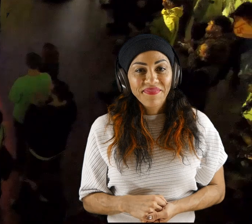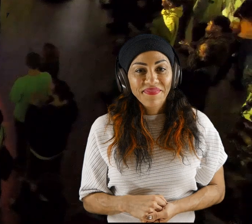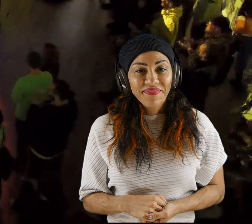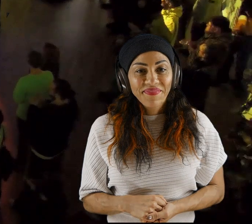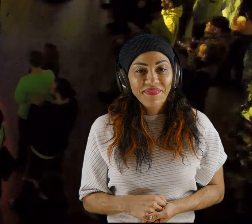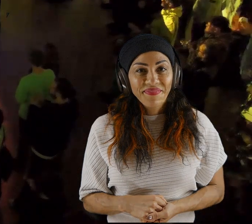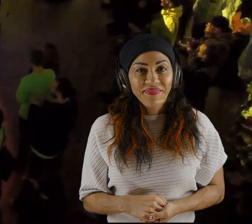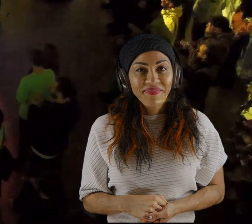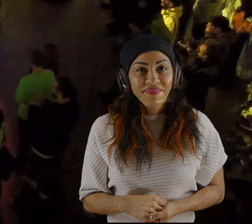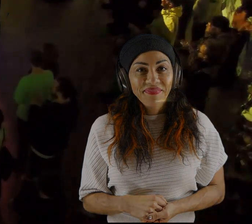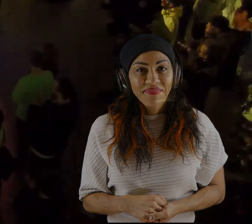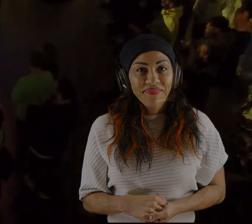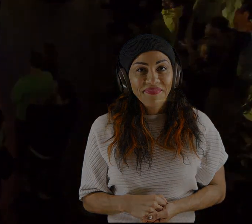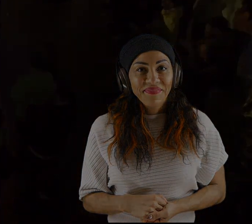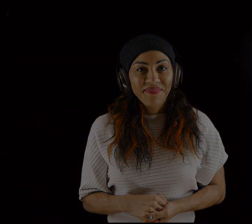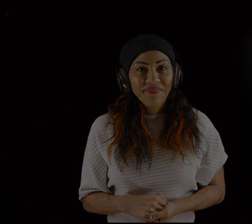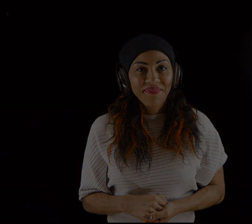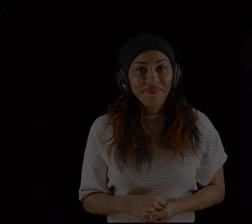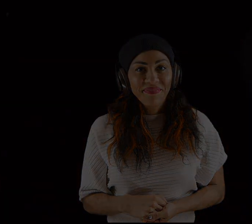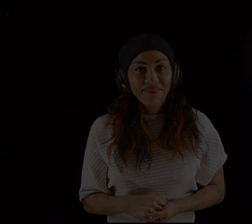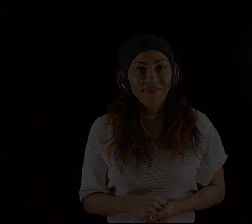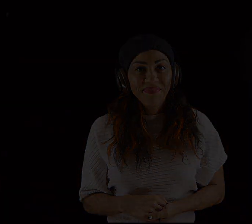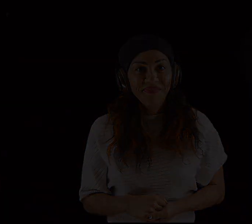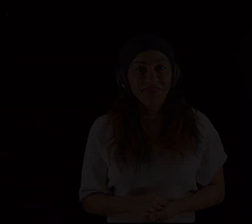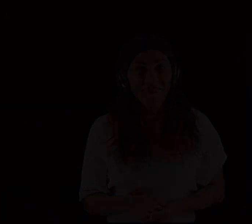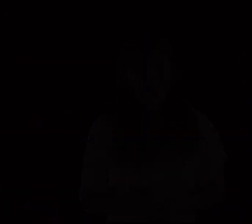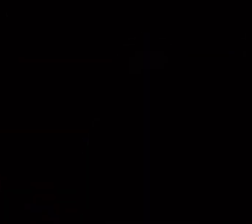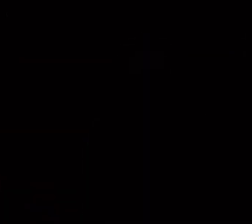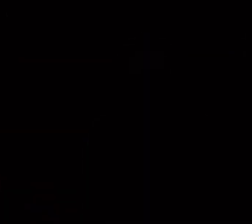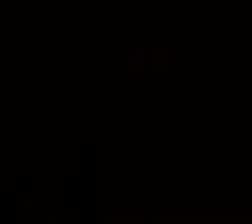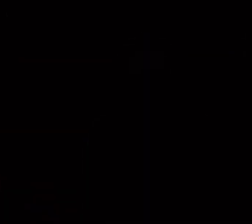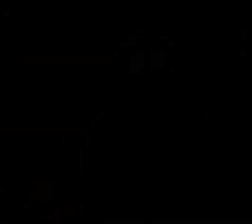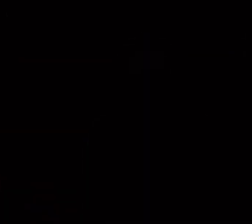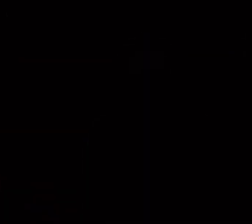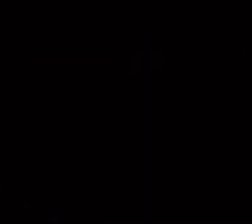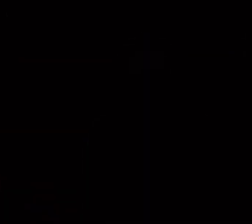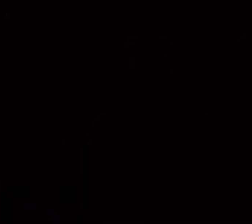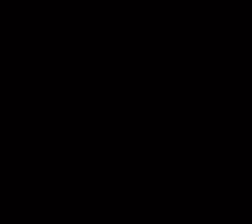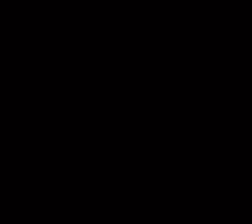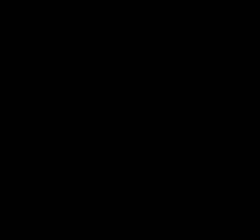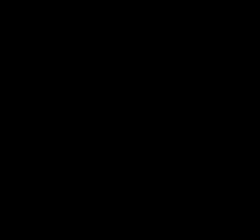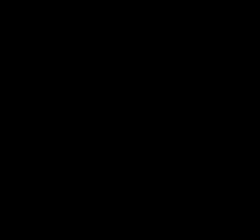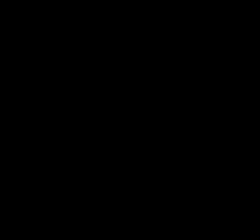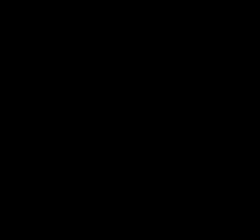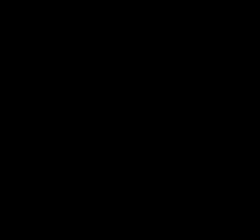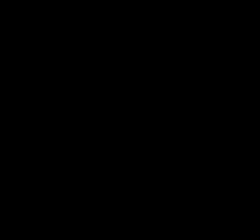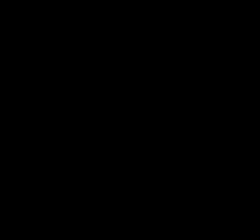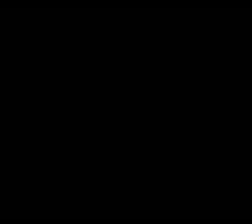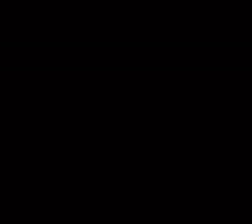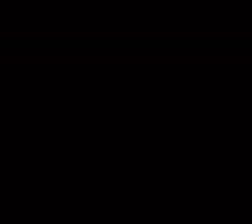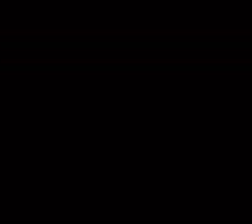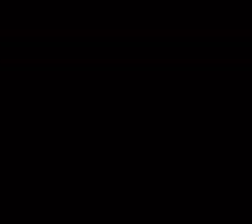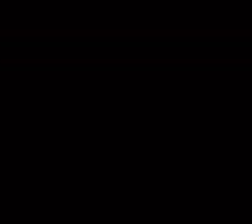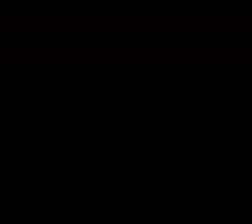Close the app, make the ting. Close it. Close the app, make the ting. Make it. Close the app, make the ting. Don't prolong and elongate the ting. Don't do it. Close the app, make the